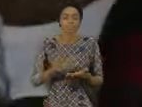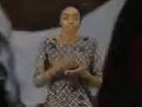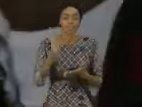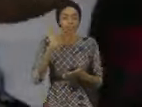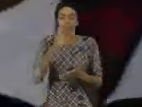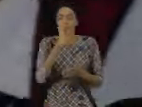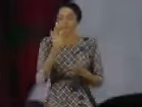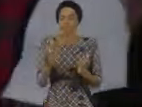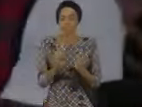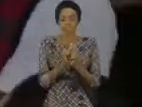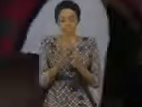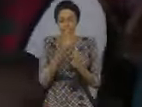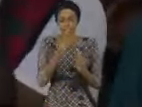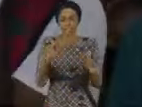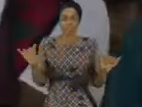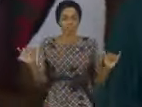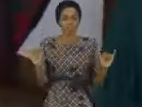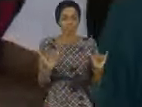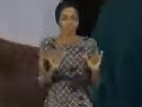song will be the same.